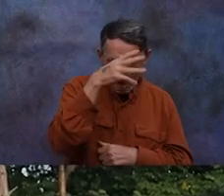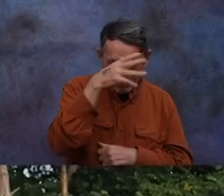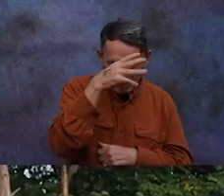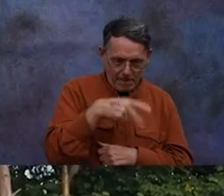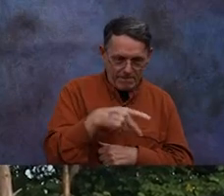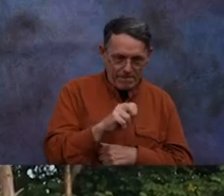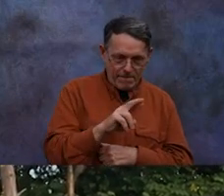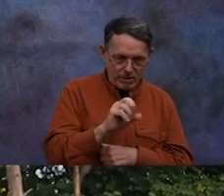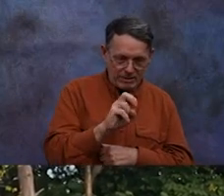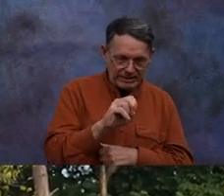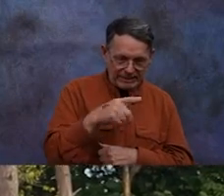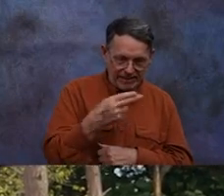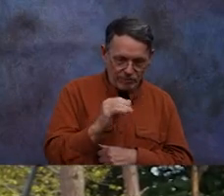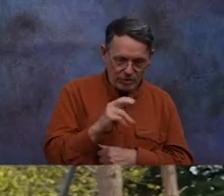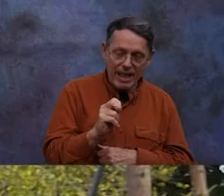Copper Persephone,